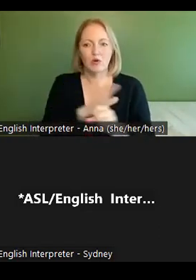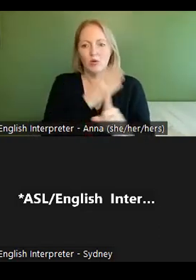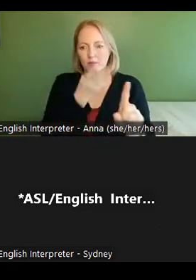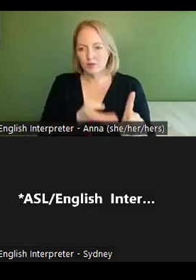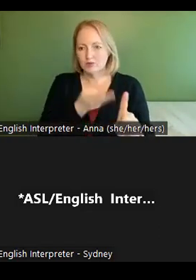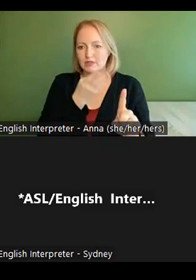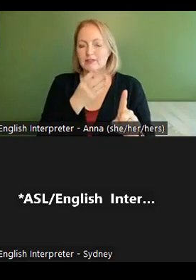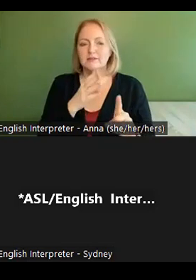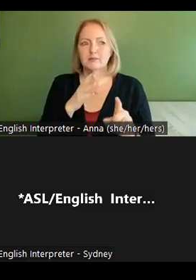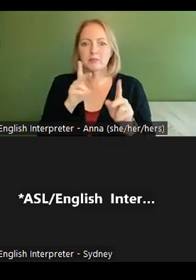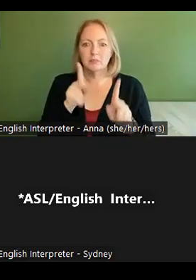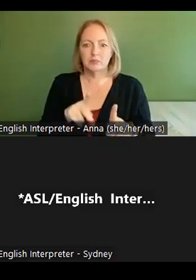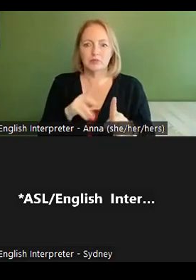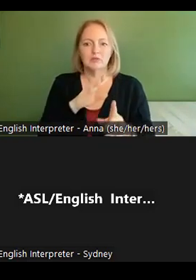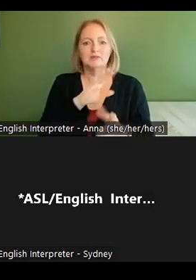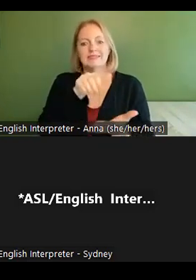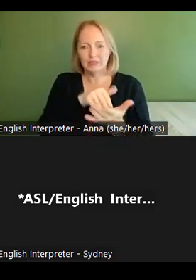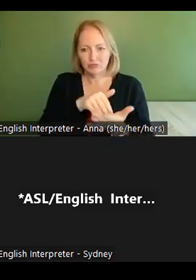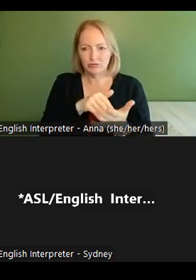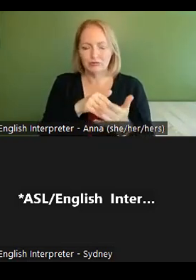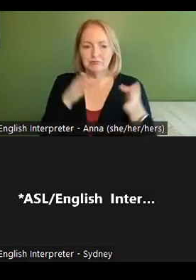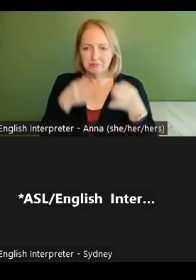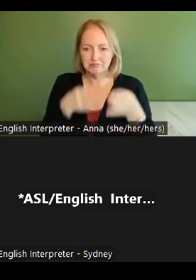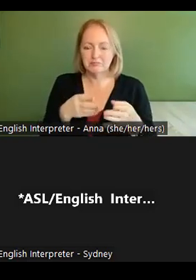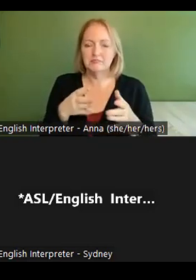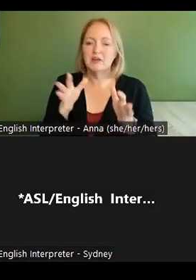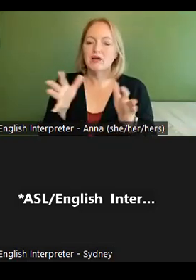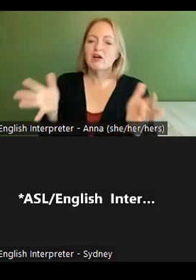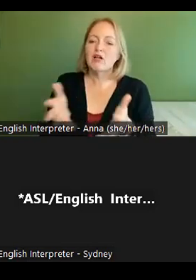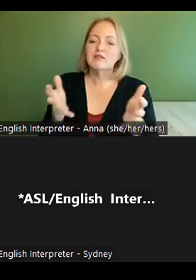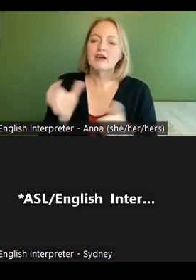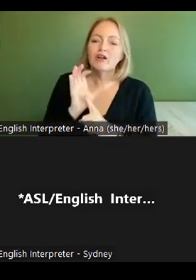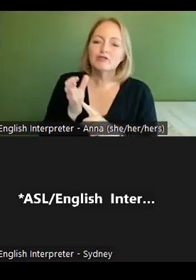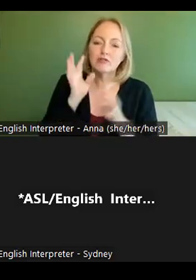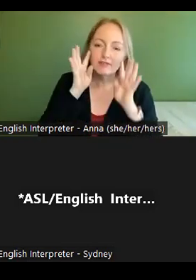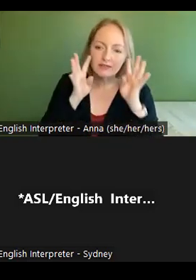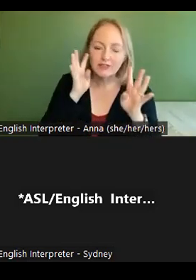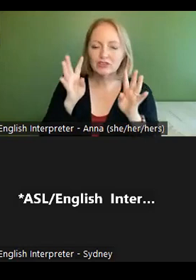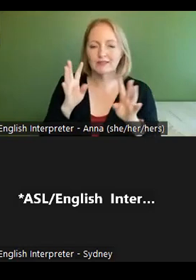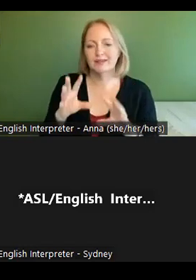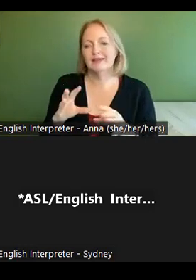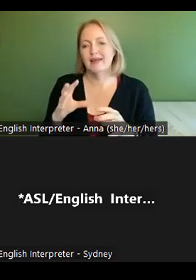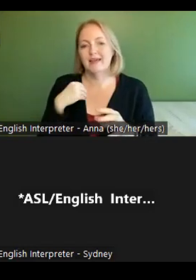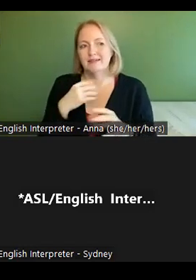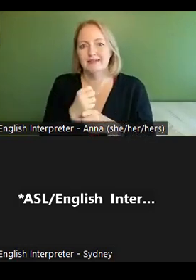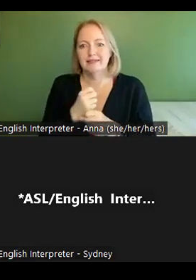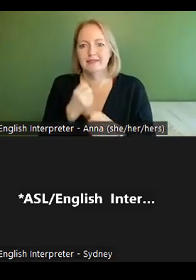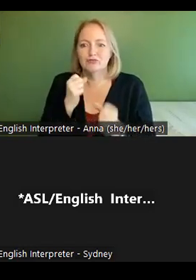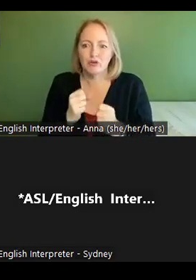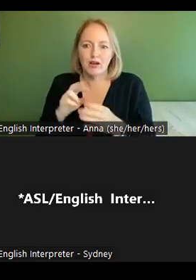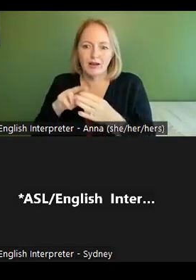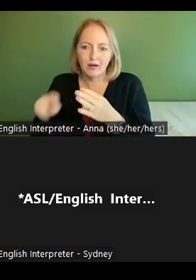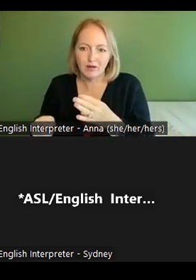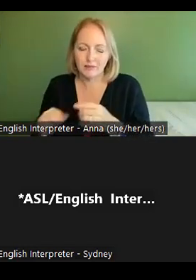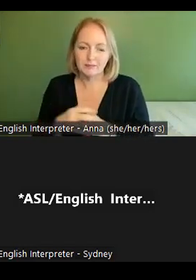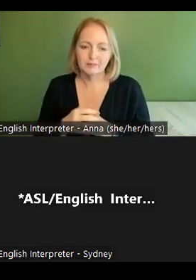putting the person back in person-centered, cultivating a culture of innovation, and delivering on outcomes. Through the